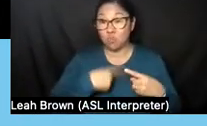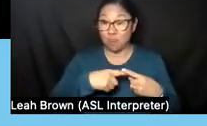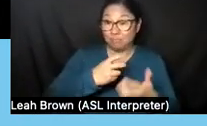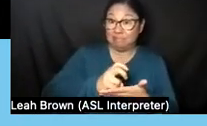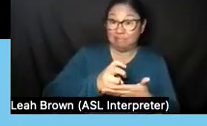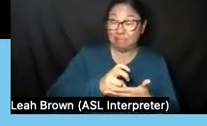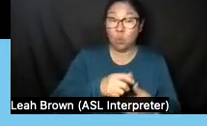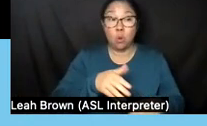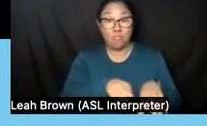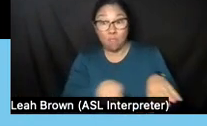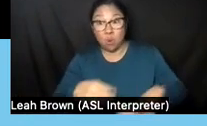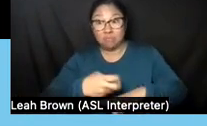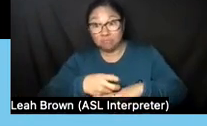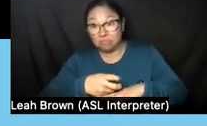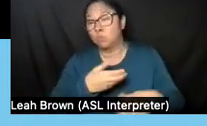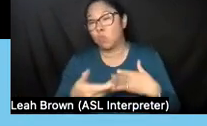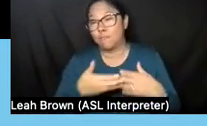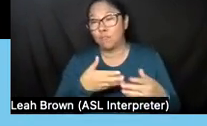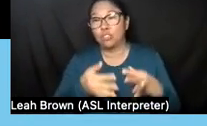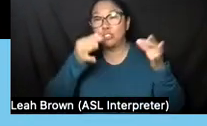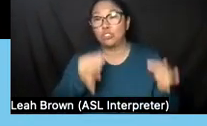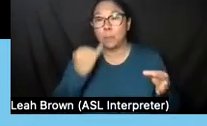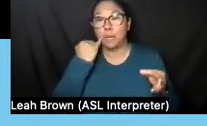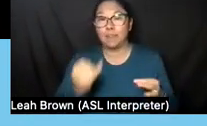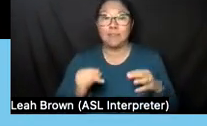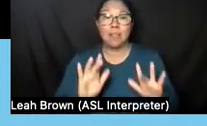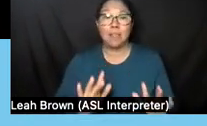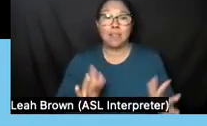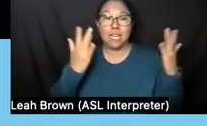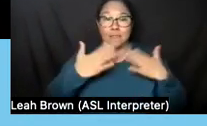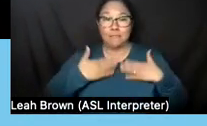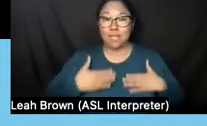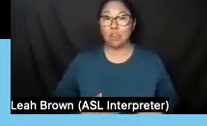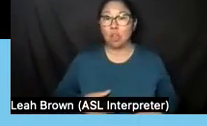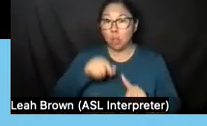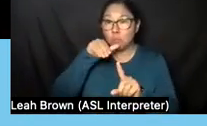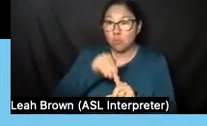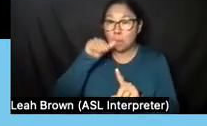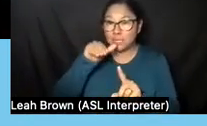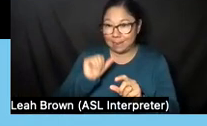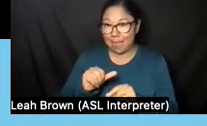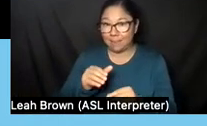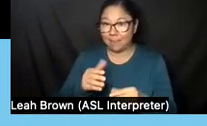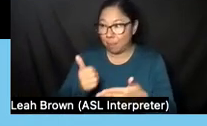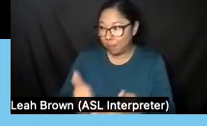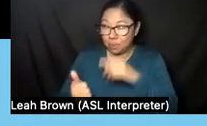on the floor. Determine if light physical prompting can help them. Like, I'm going to go move you onto the couch right now. I can see you're